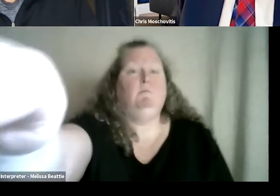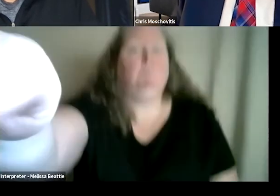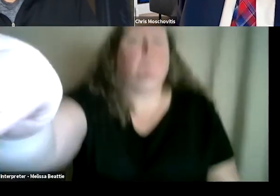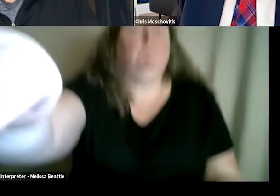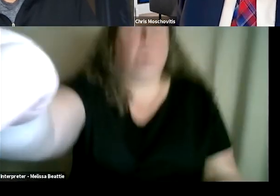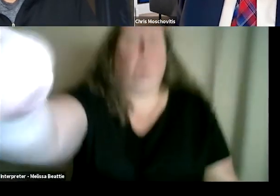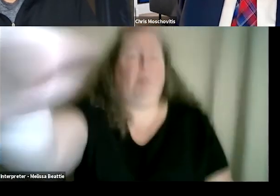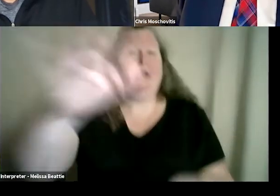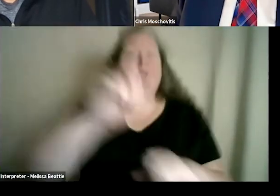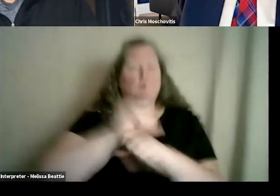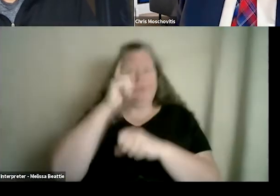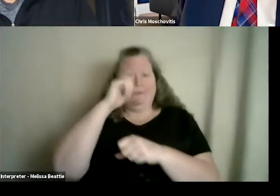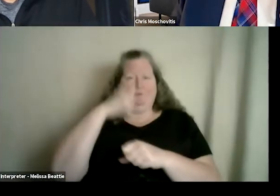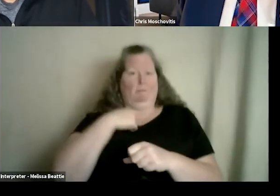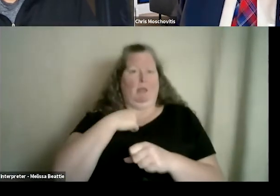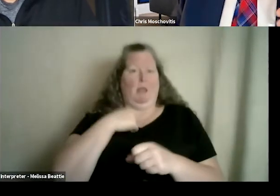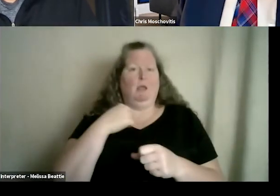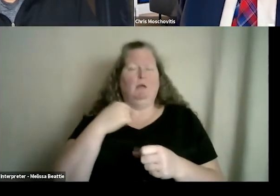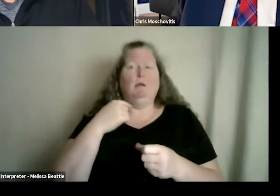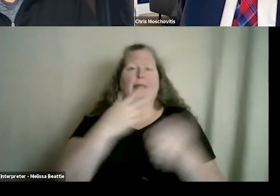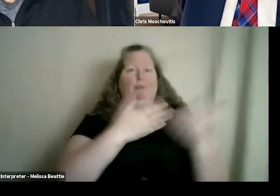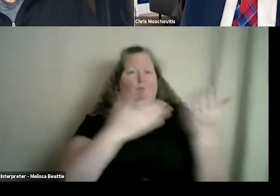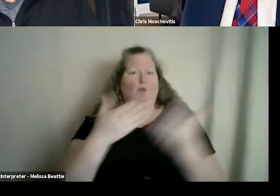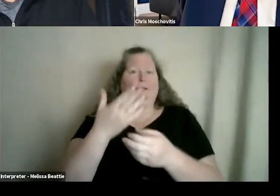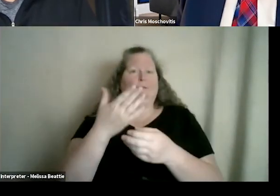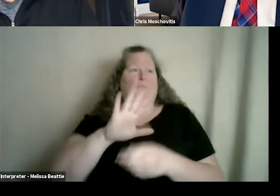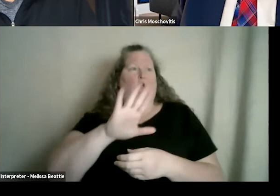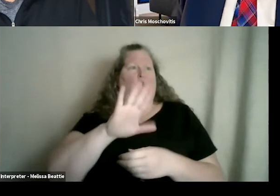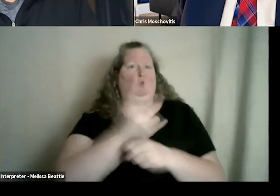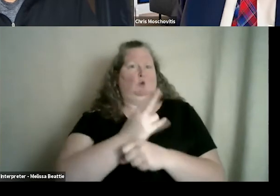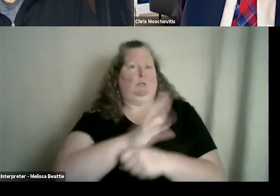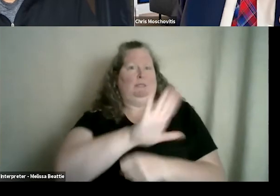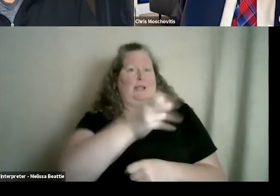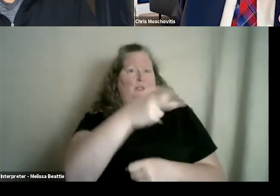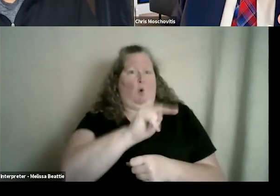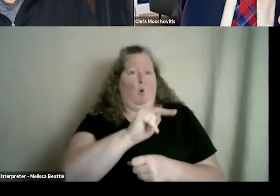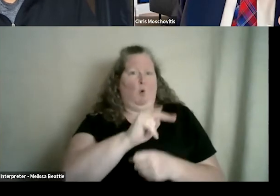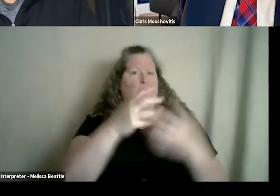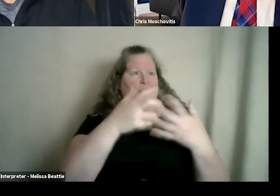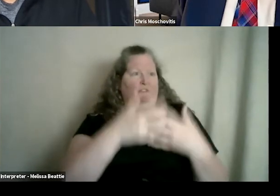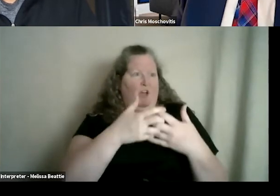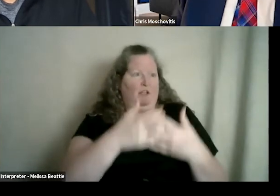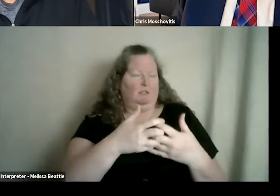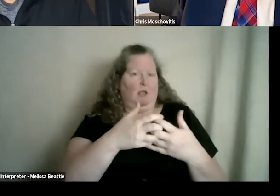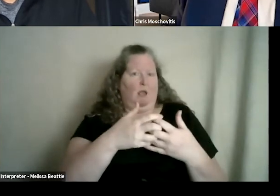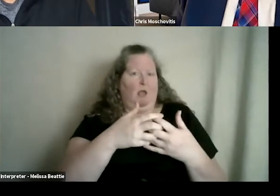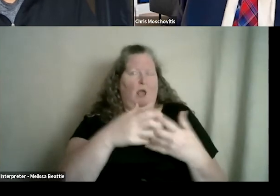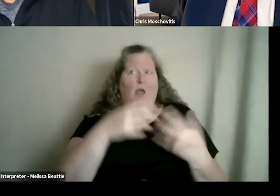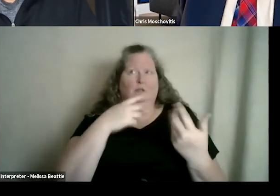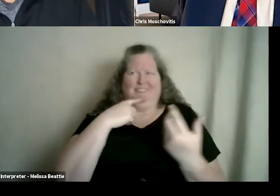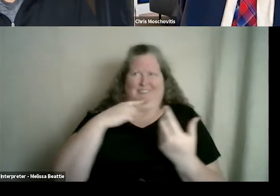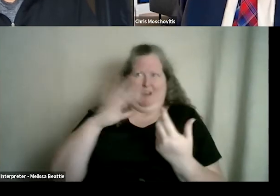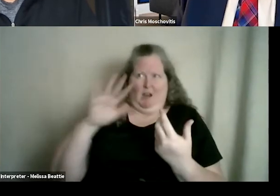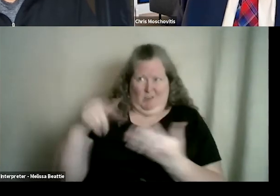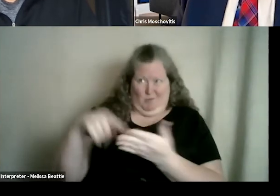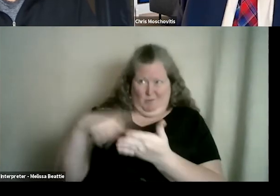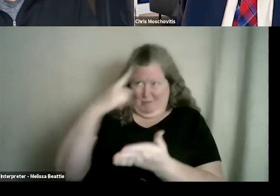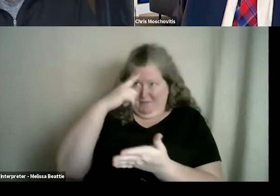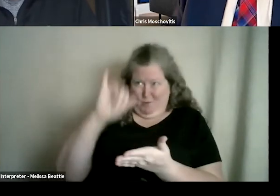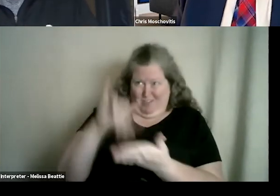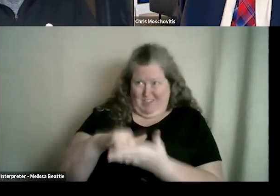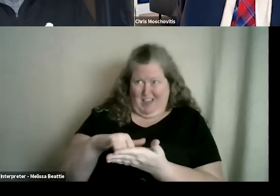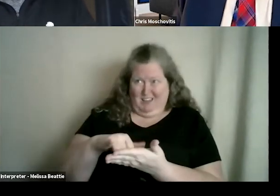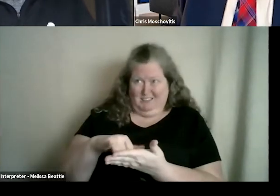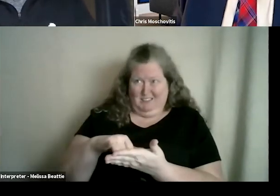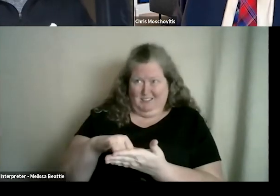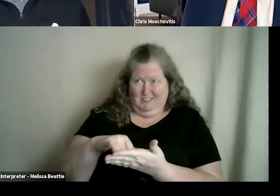own device. Well, first of all, Rick's question is like, well, are you going to pay me for that? Are you going to compensate me